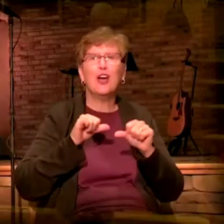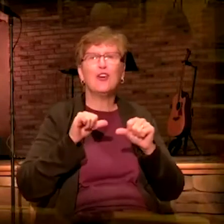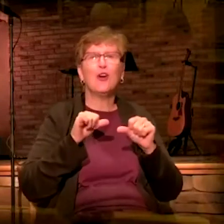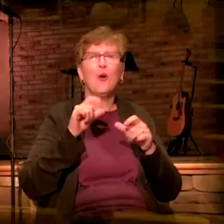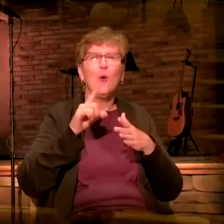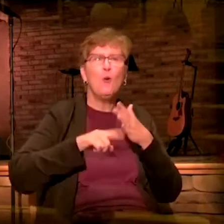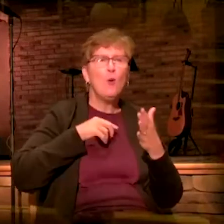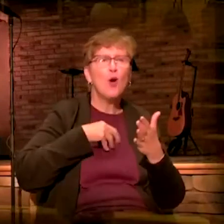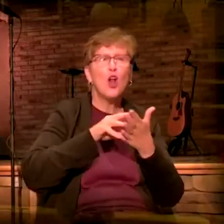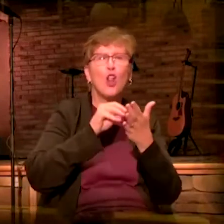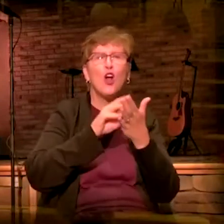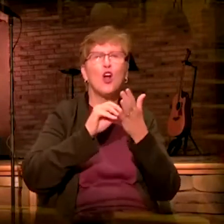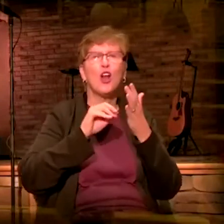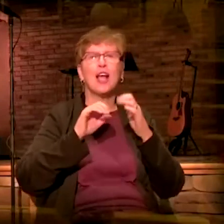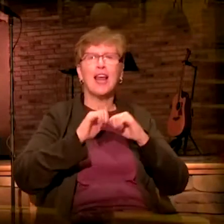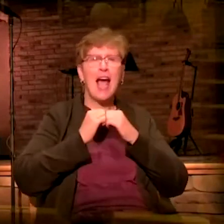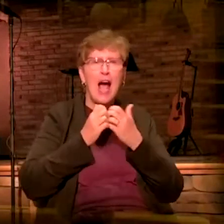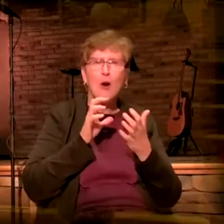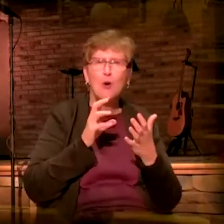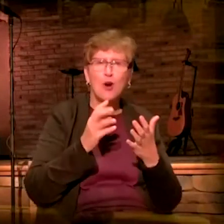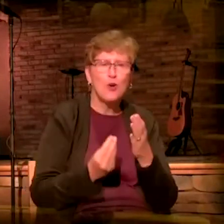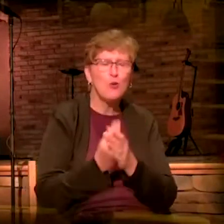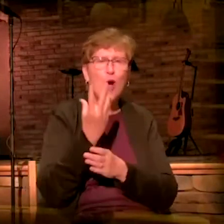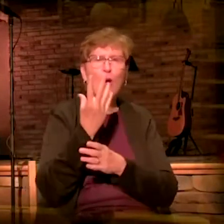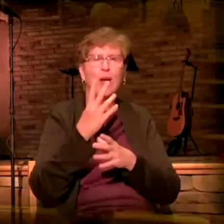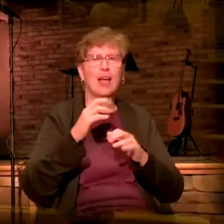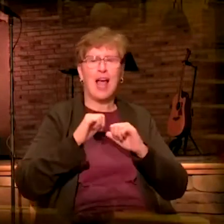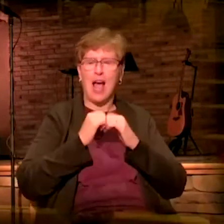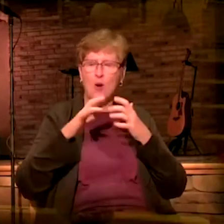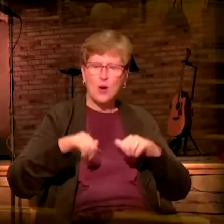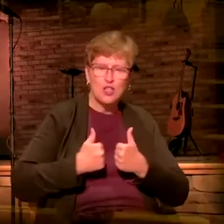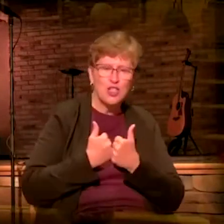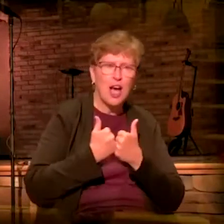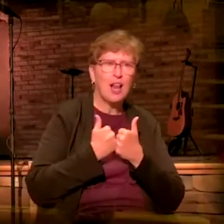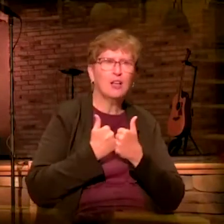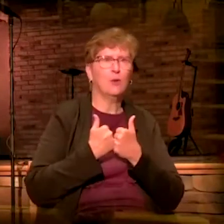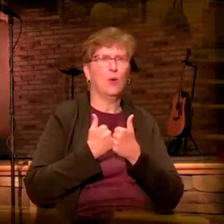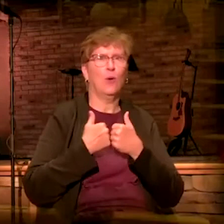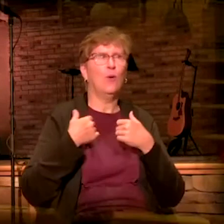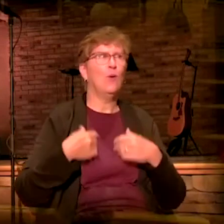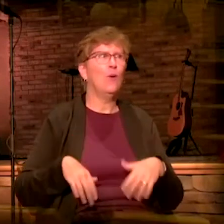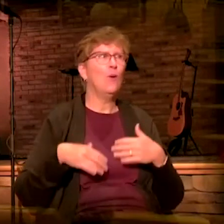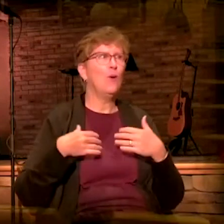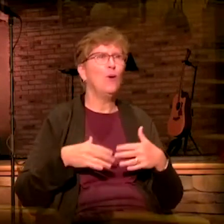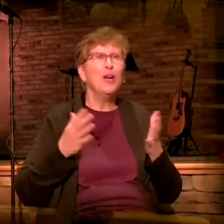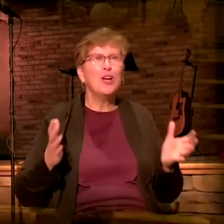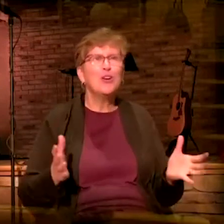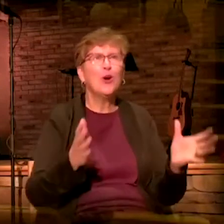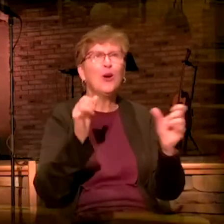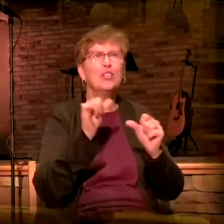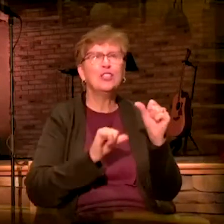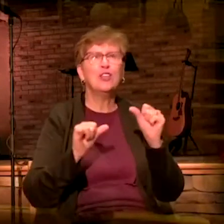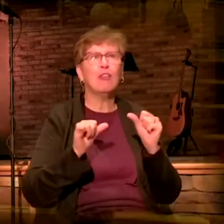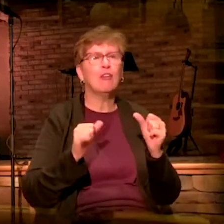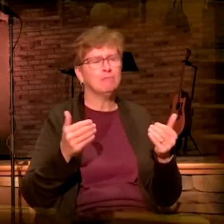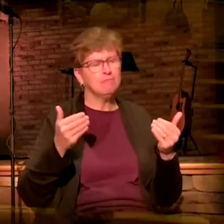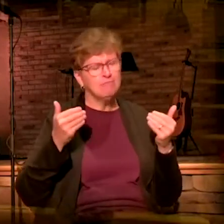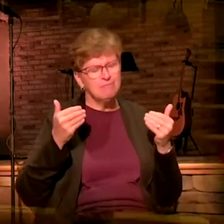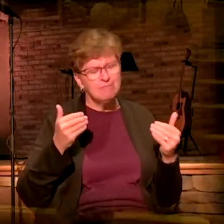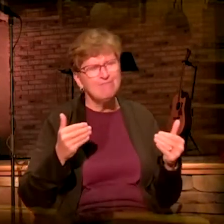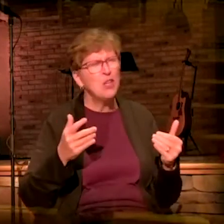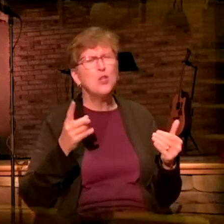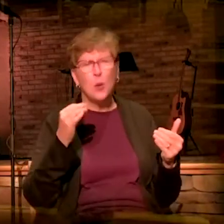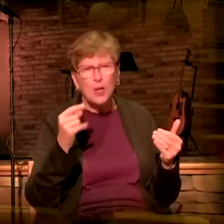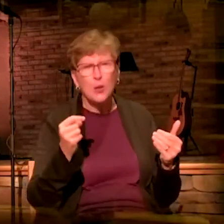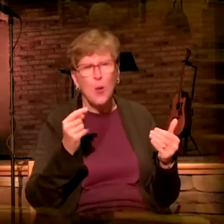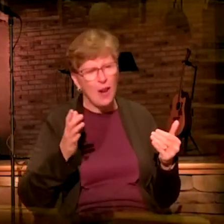learning and how we're growing and how we're being challenged, and if we encourage one another to press on to finish it by the end